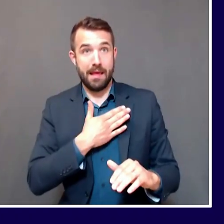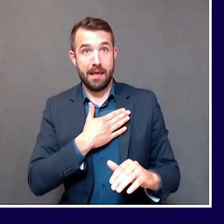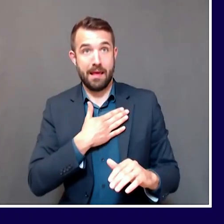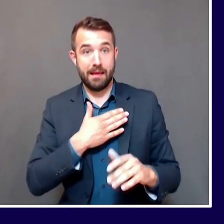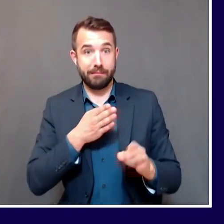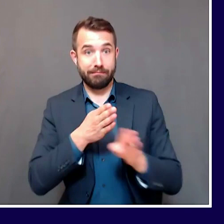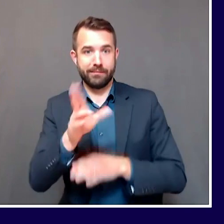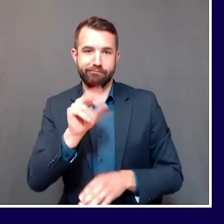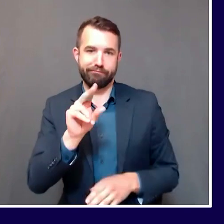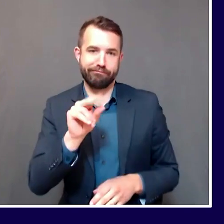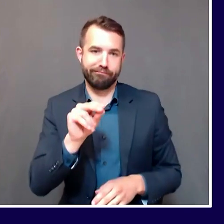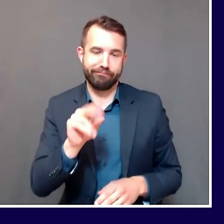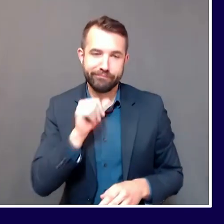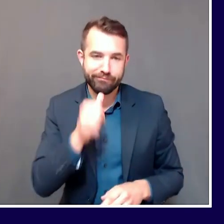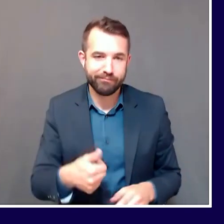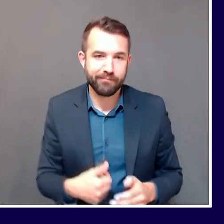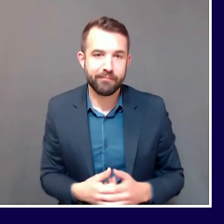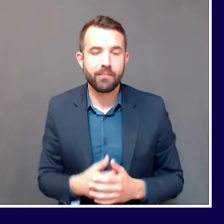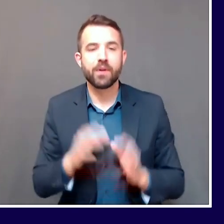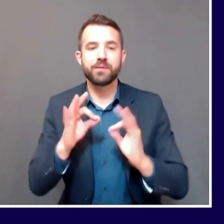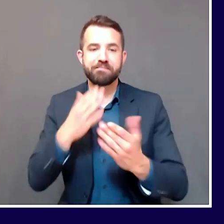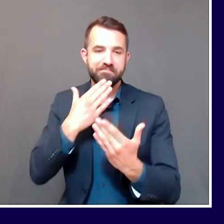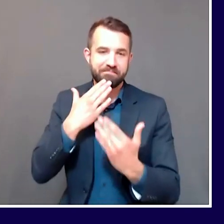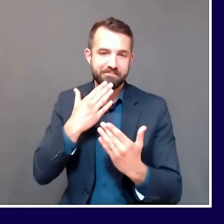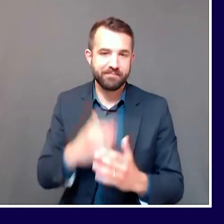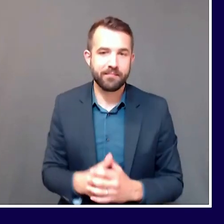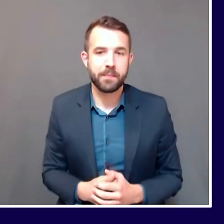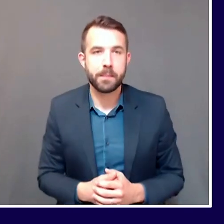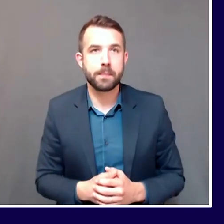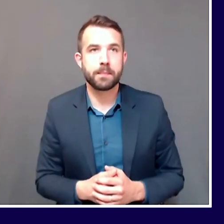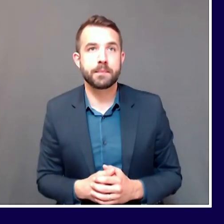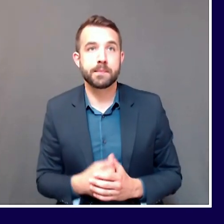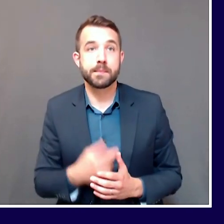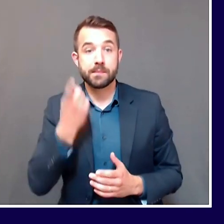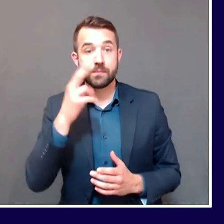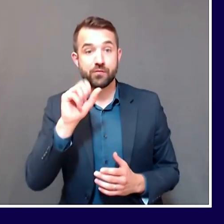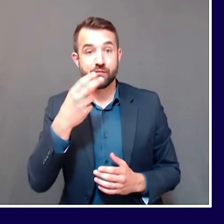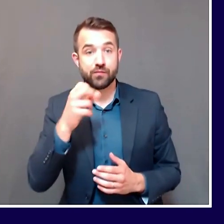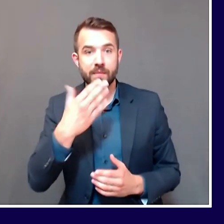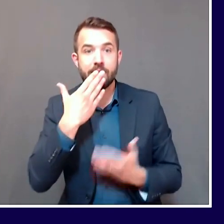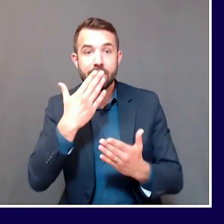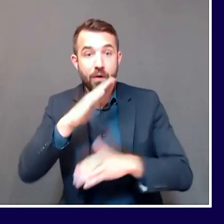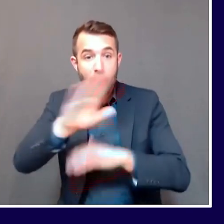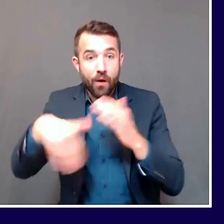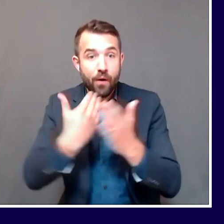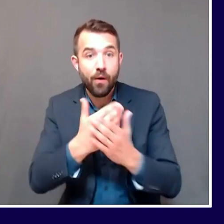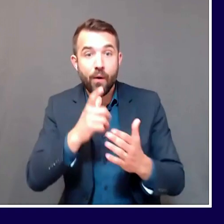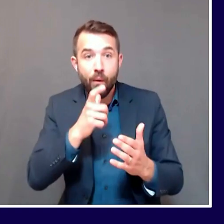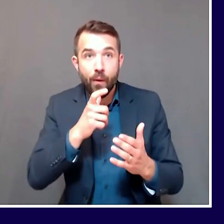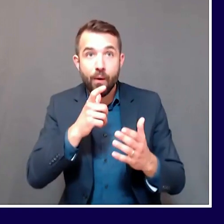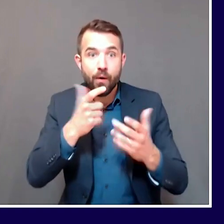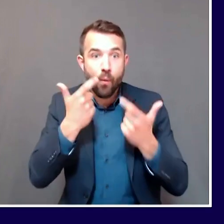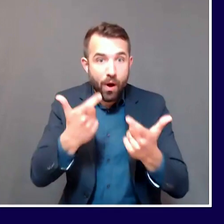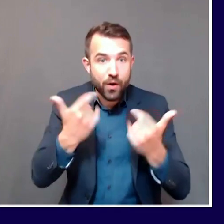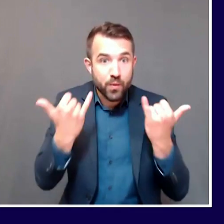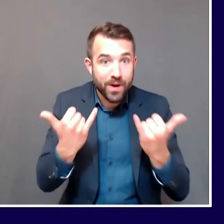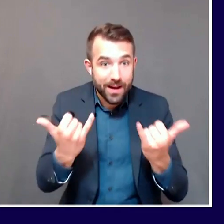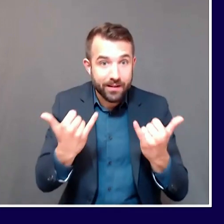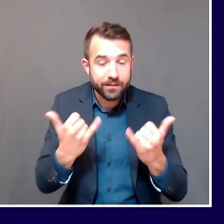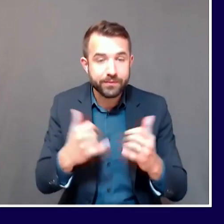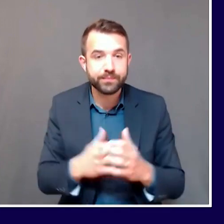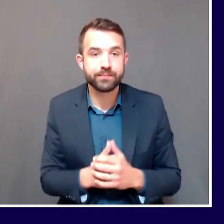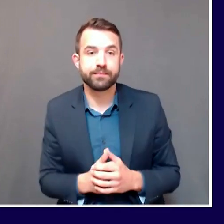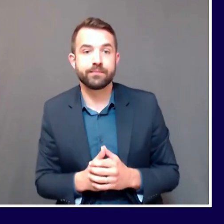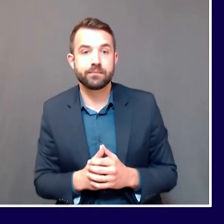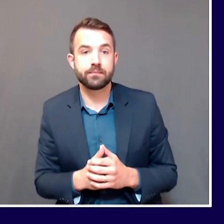Thank you. Great. Thank you, Emily. And I'd like to thank everyone for joining us this afternoon. As we close, I will